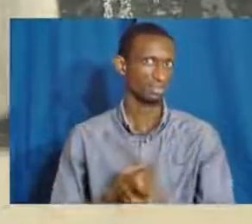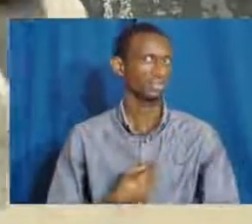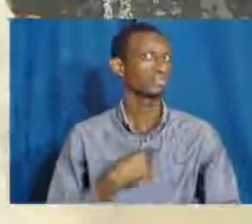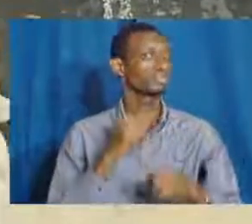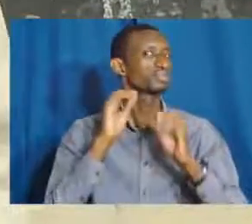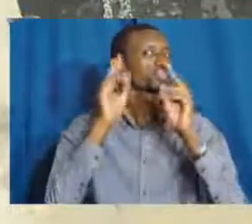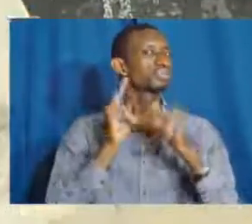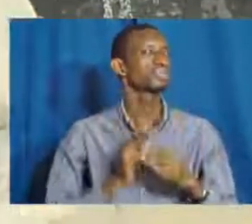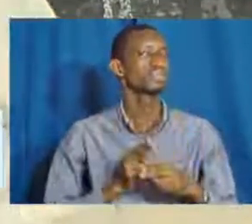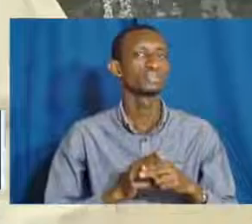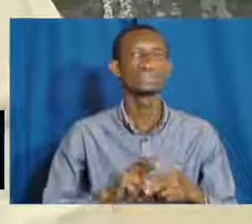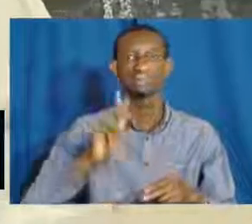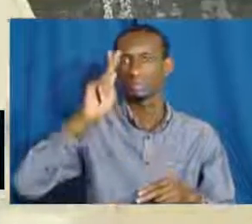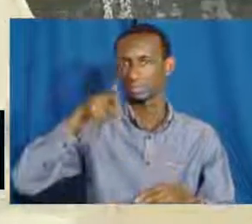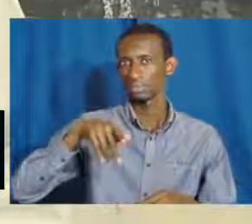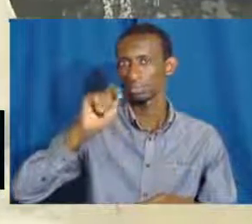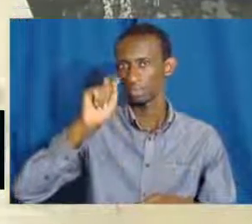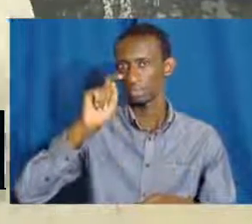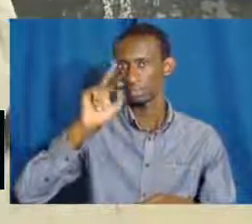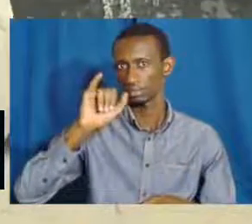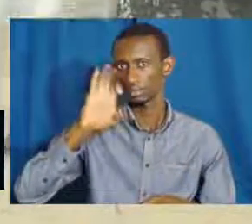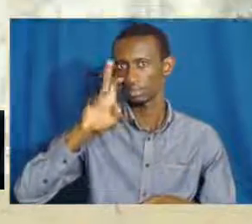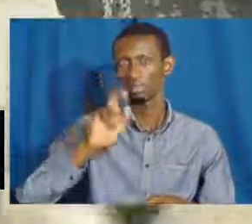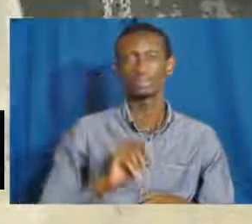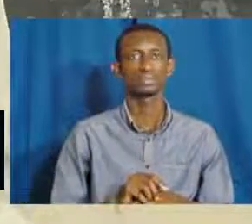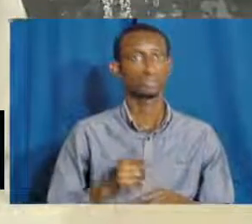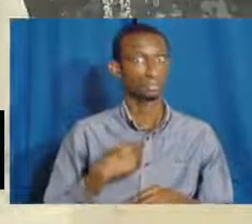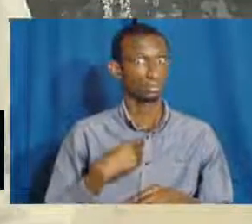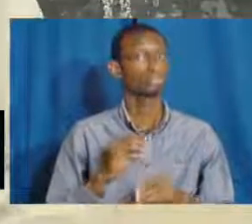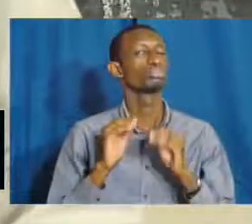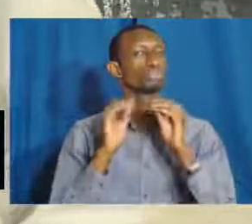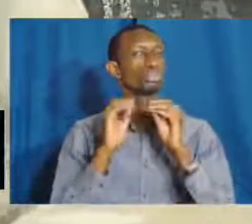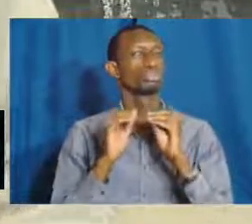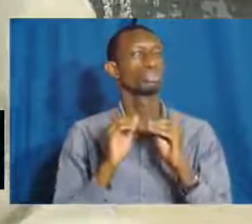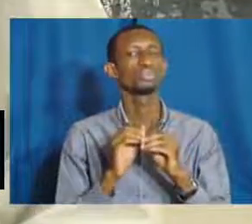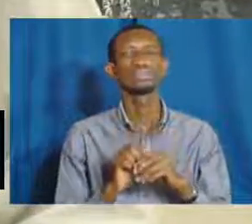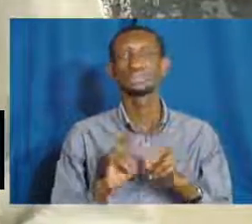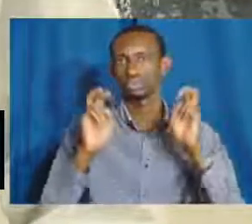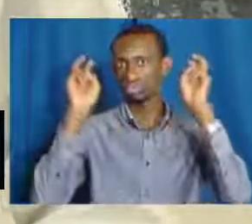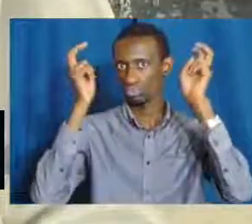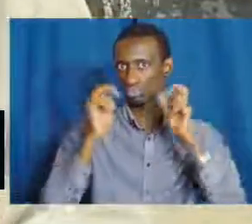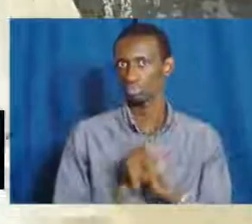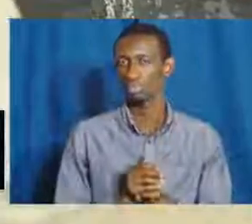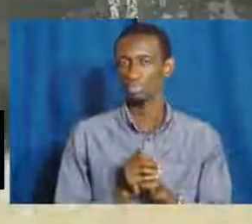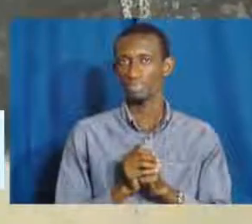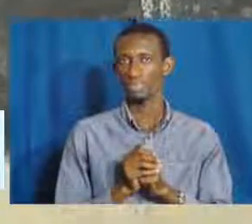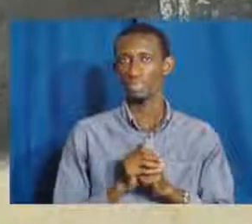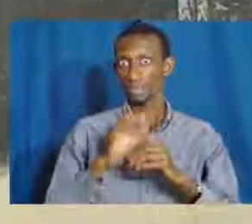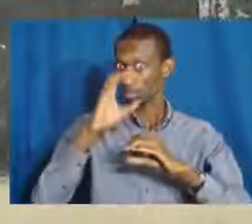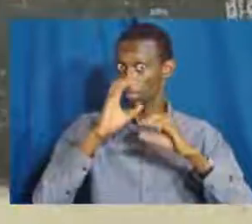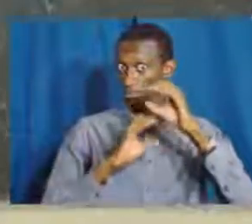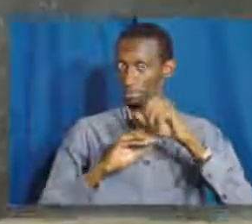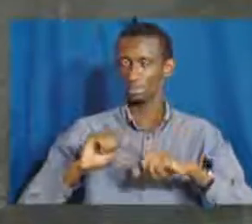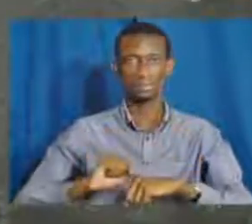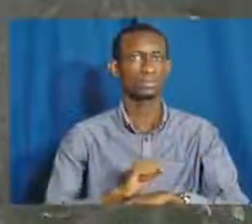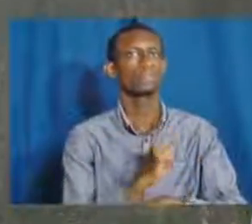Teacher Patrick, as usual, and I'll be taking you through chemistry for Senior 4.